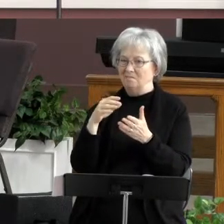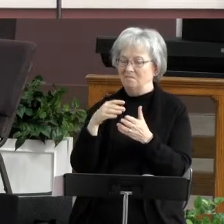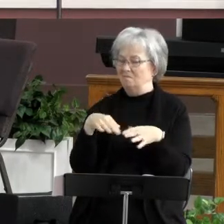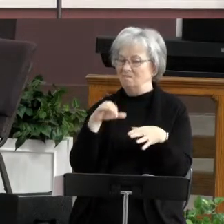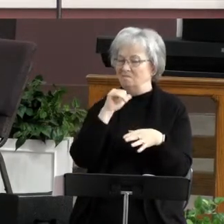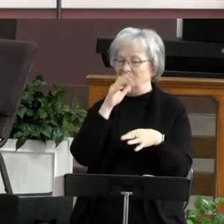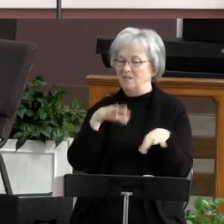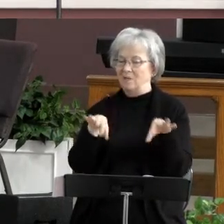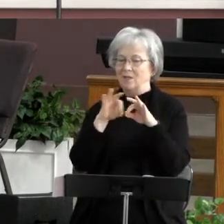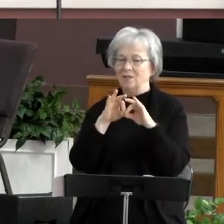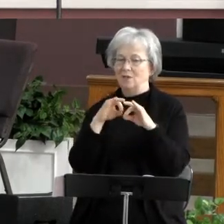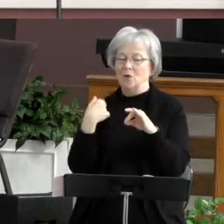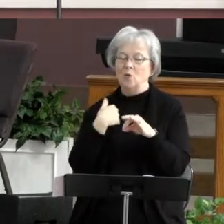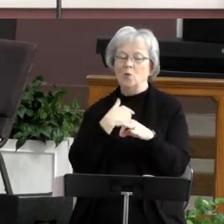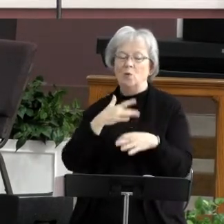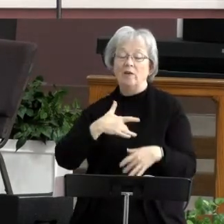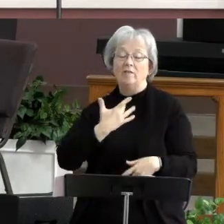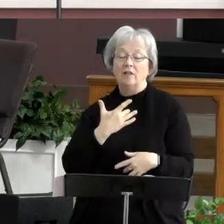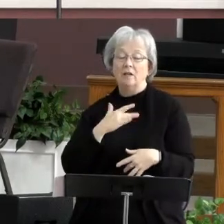feel helpless.